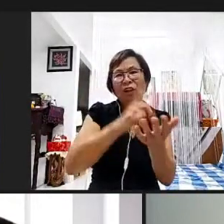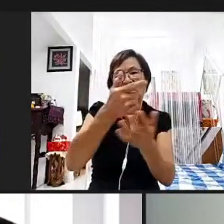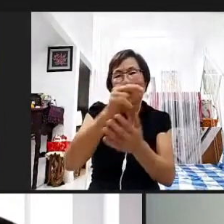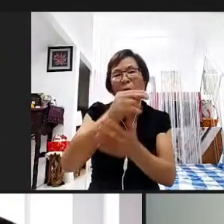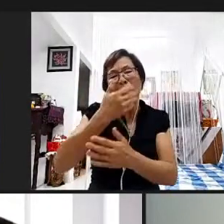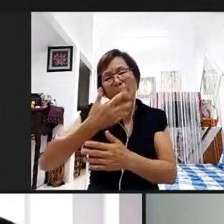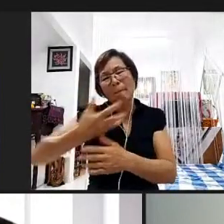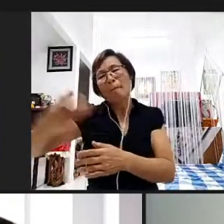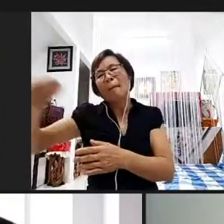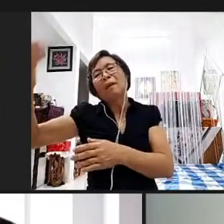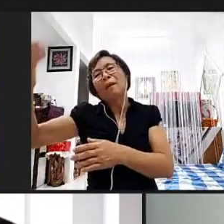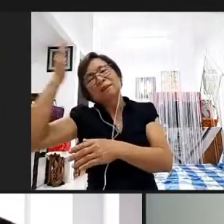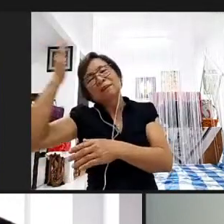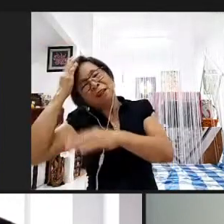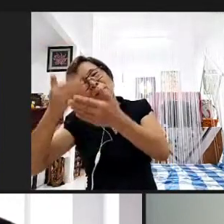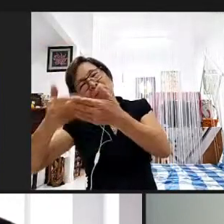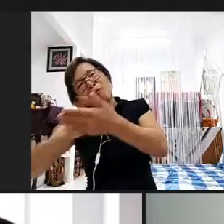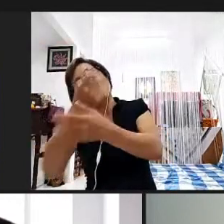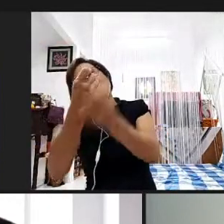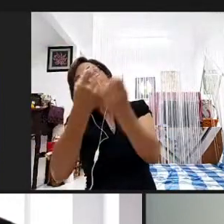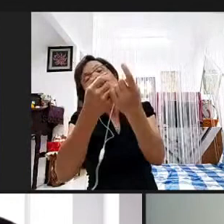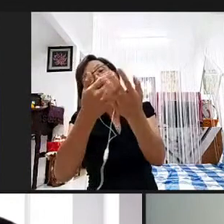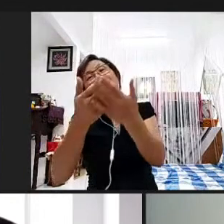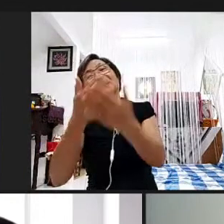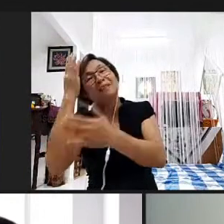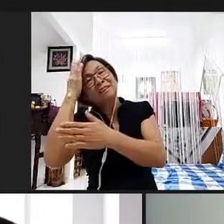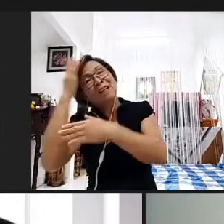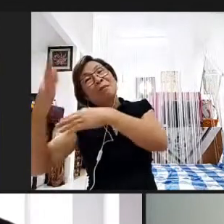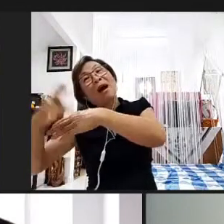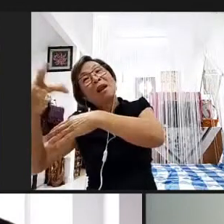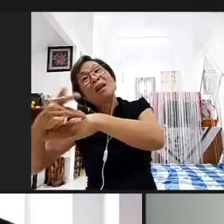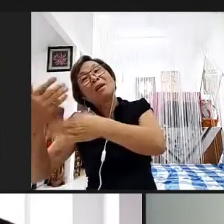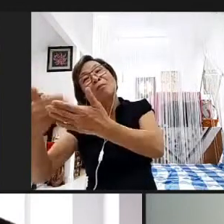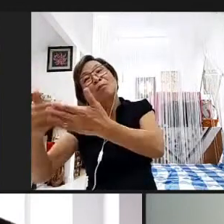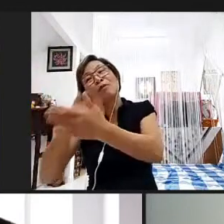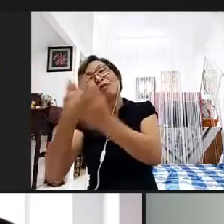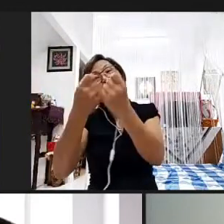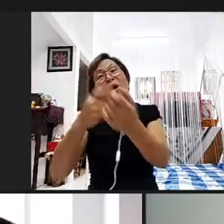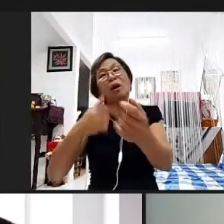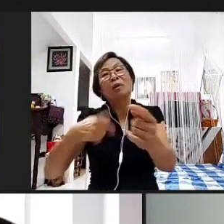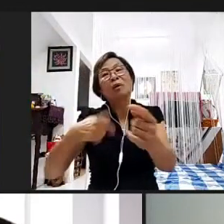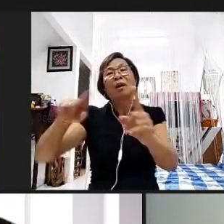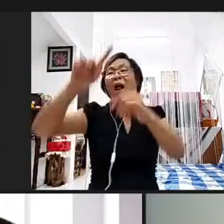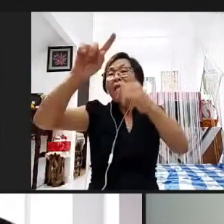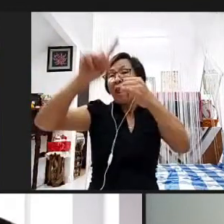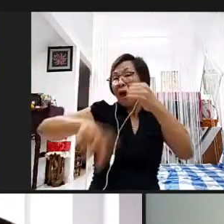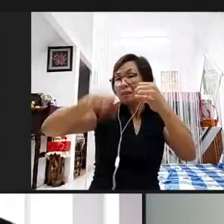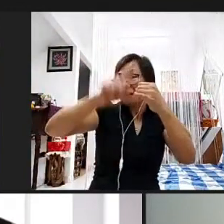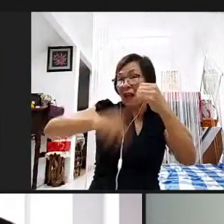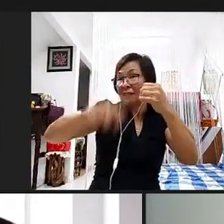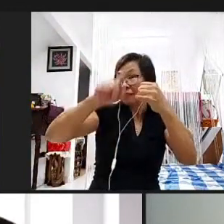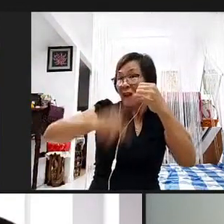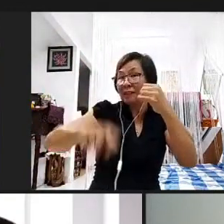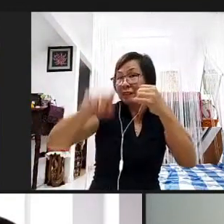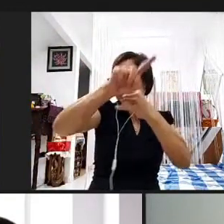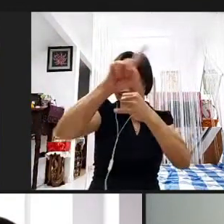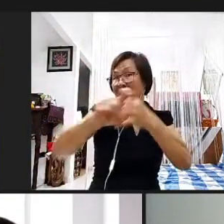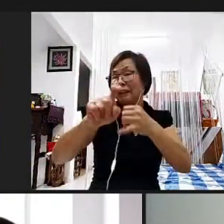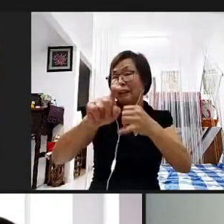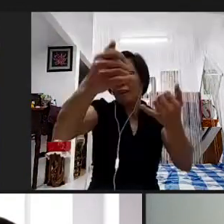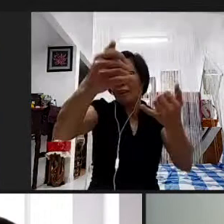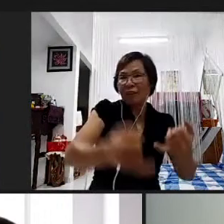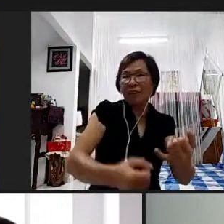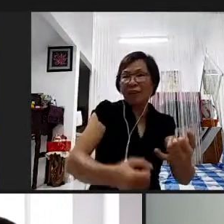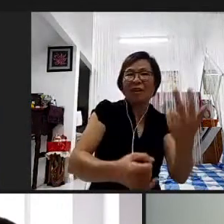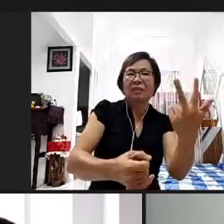bed before 11. So what we will do is that I will go one last round, that I invite our